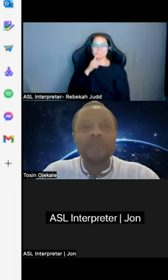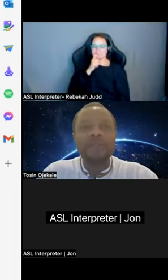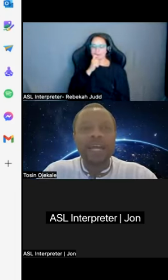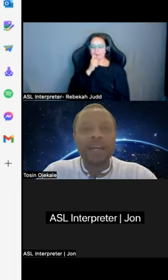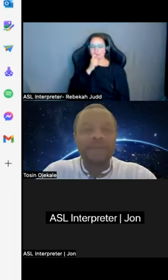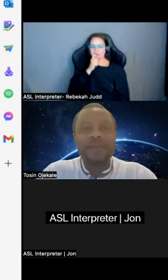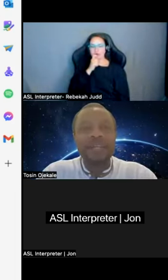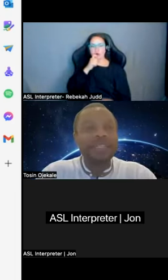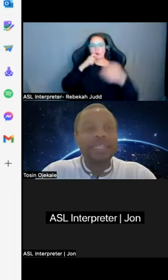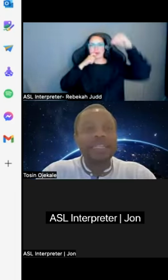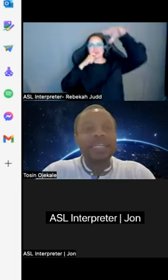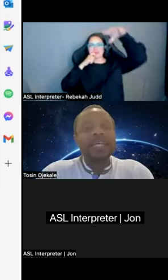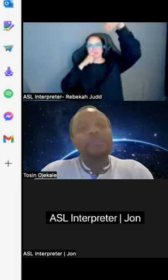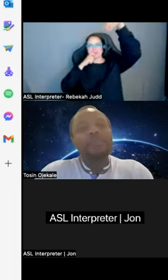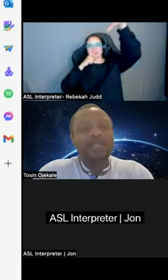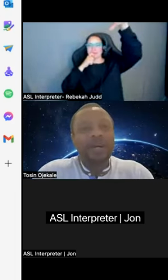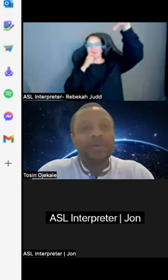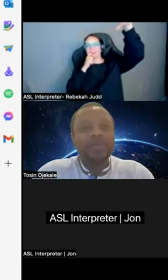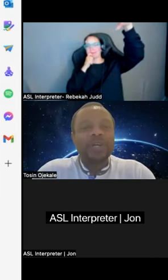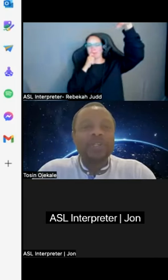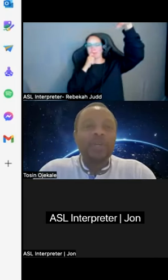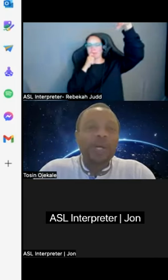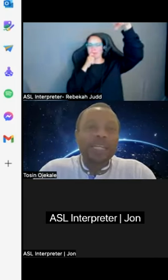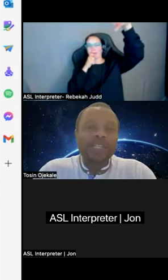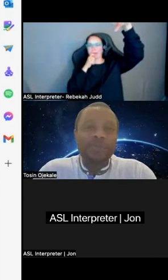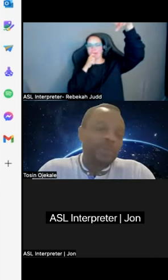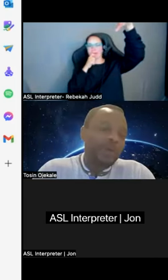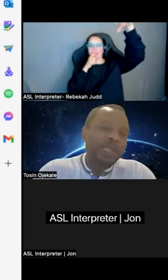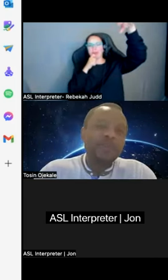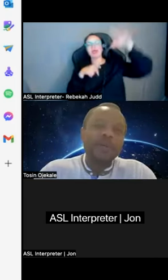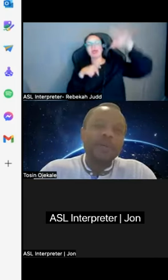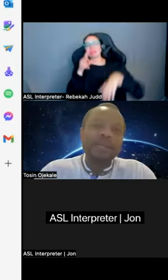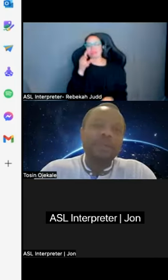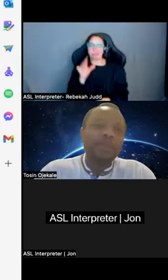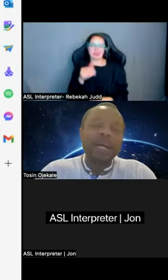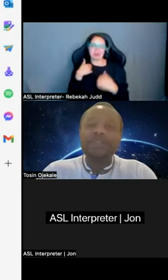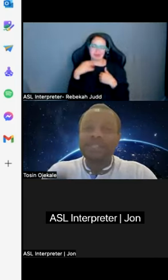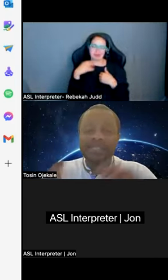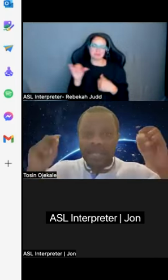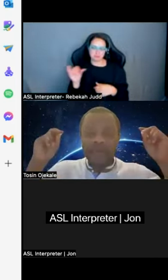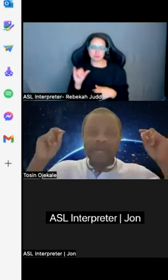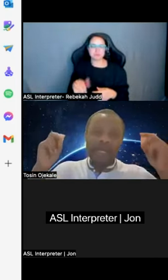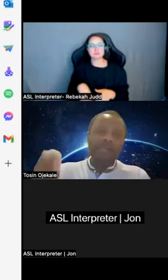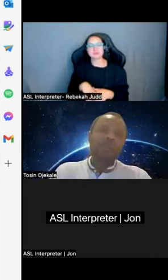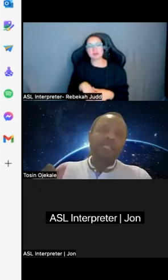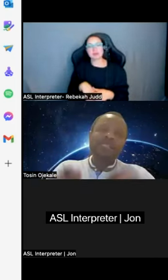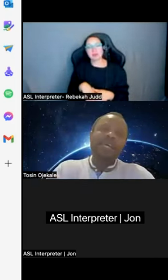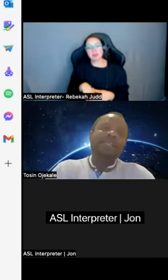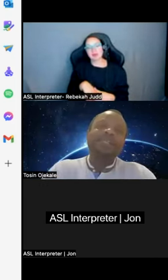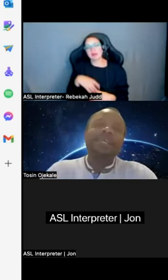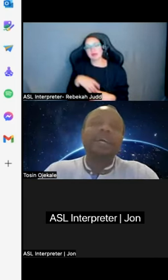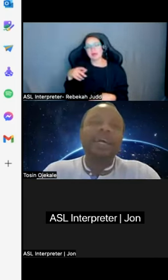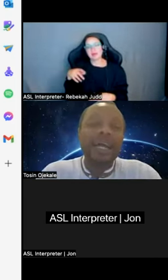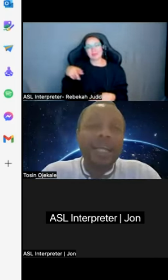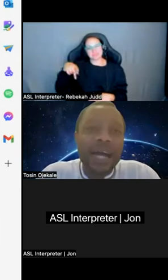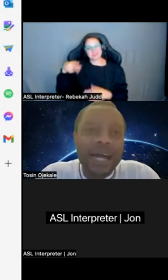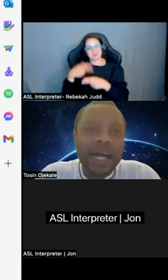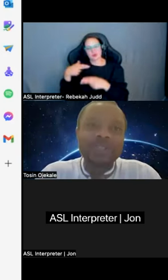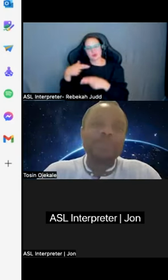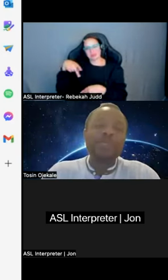of the firefighters and the marshals. So the one that is responsible for the public address system, the moment there is